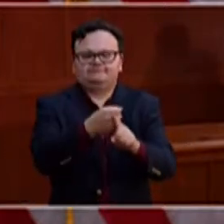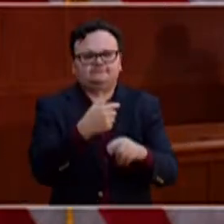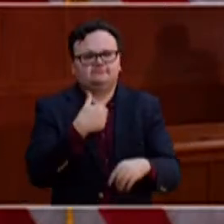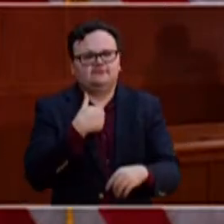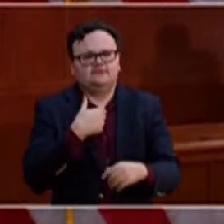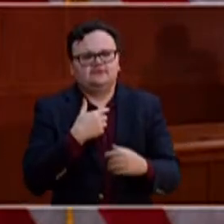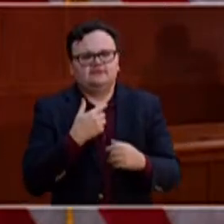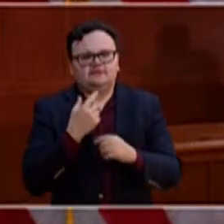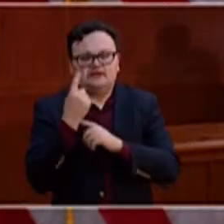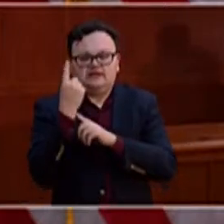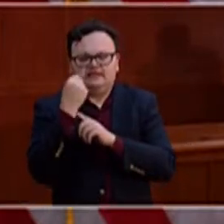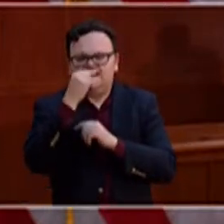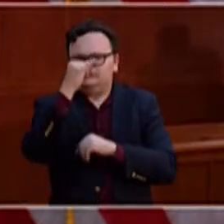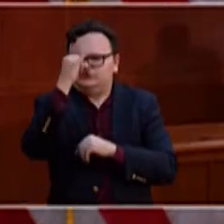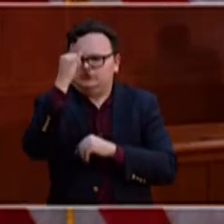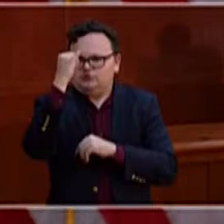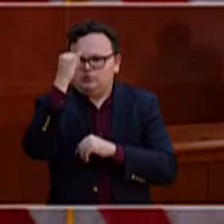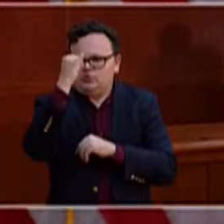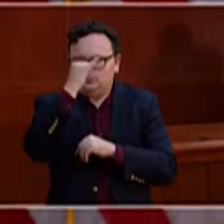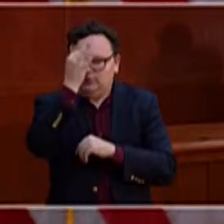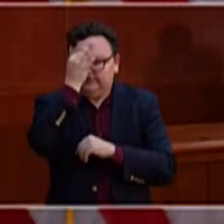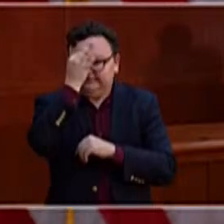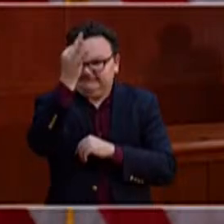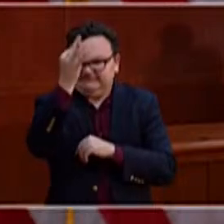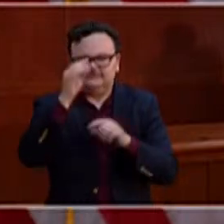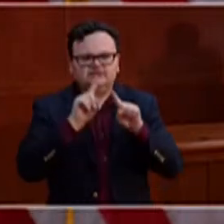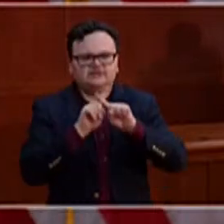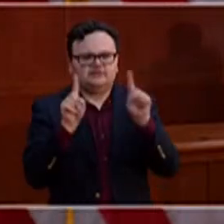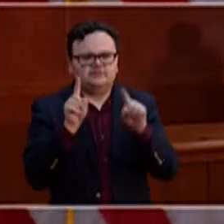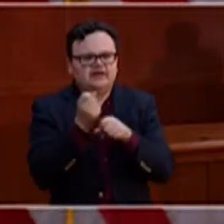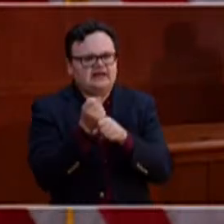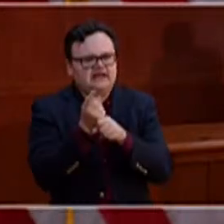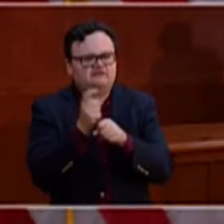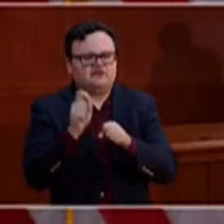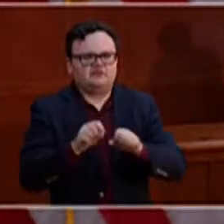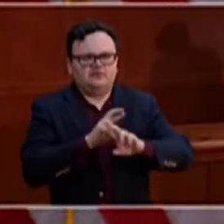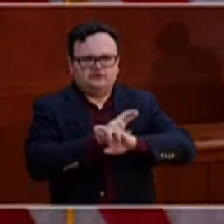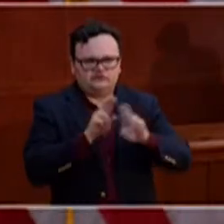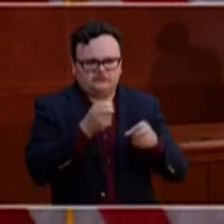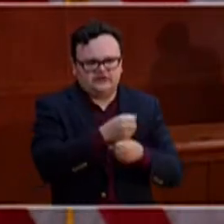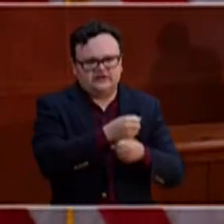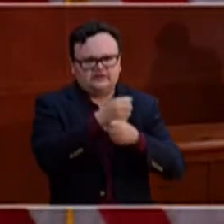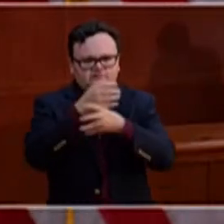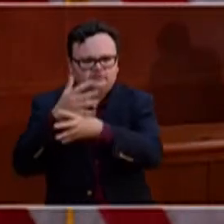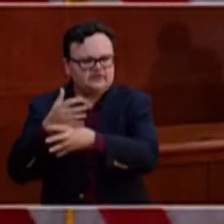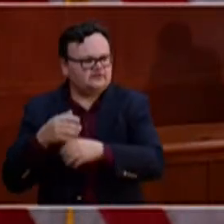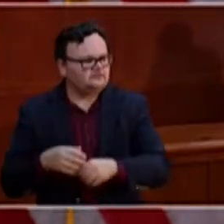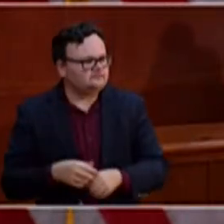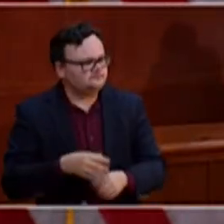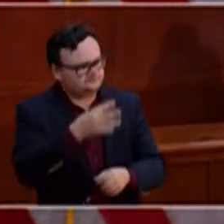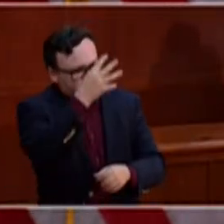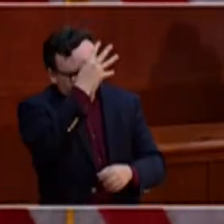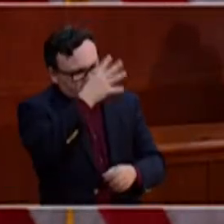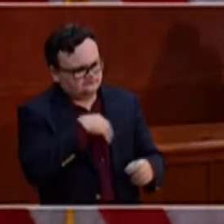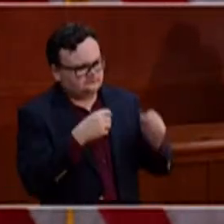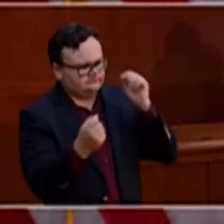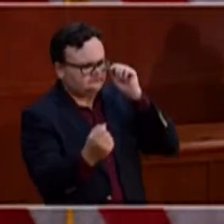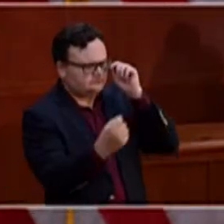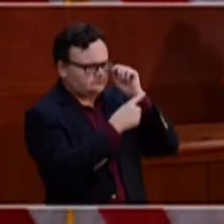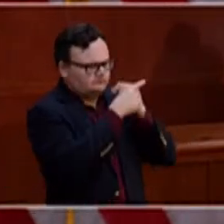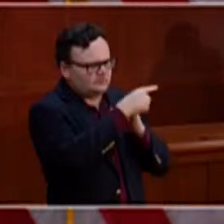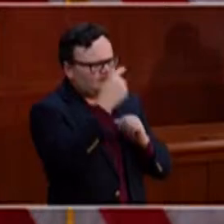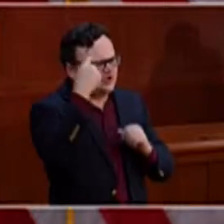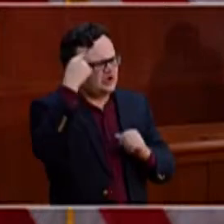respite. Last year we had a close call, but you got to be prepared, and you got to assume that that's something that we're going to have to face. Governor, do you think this is moving in a